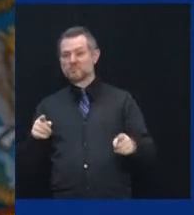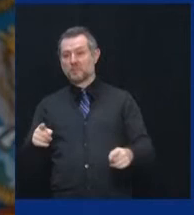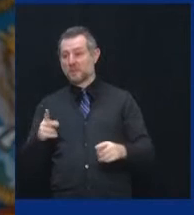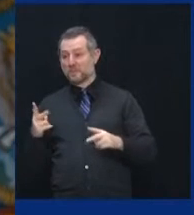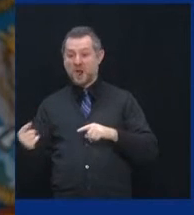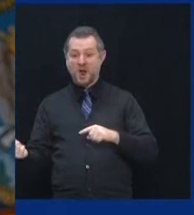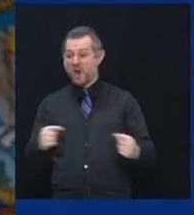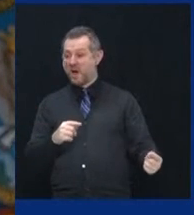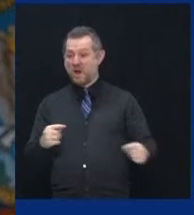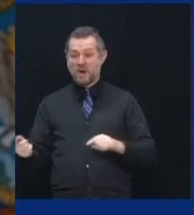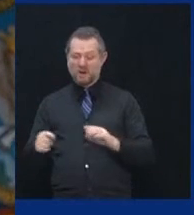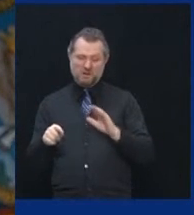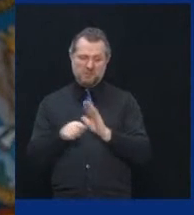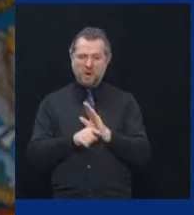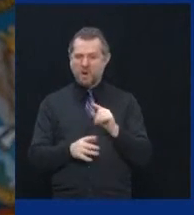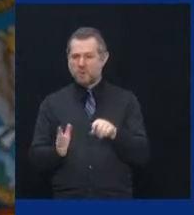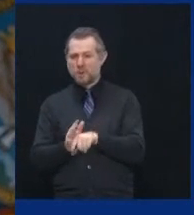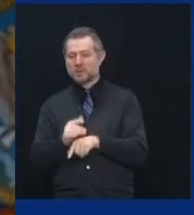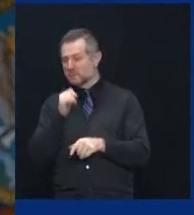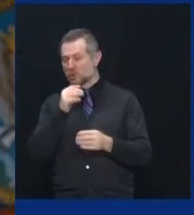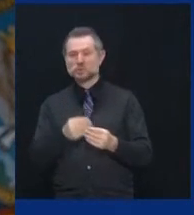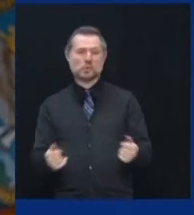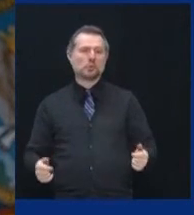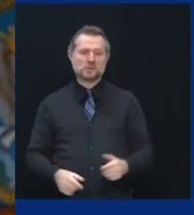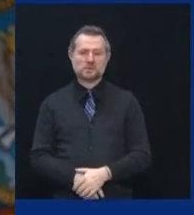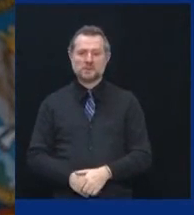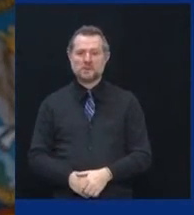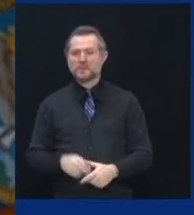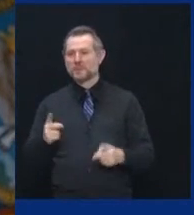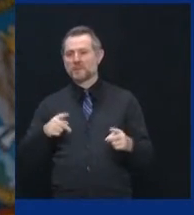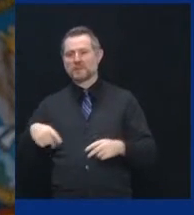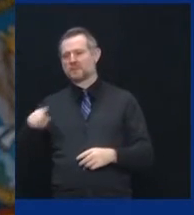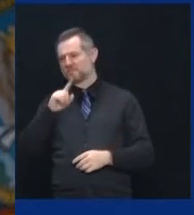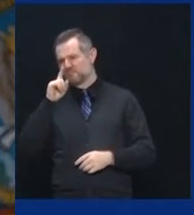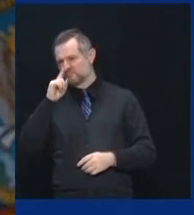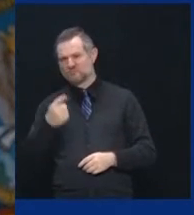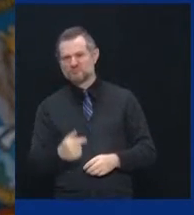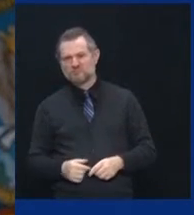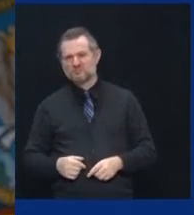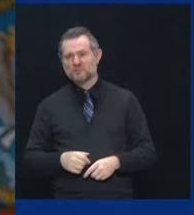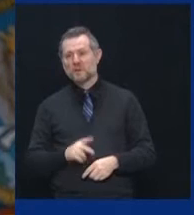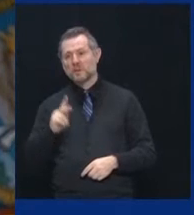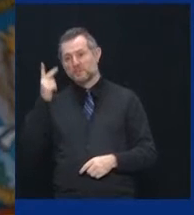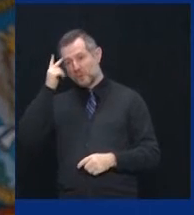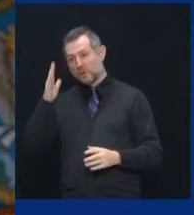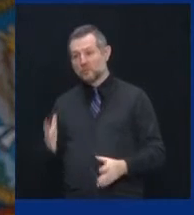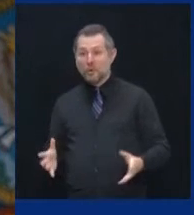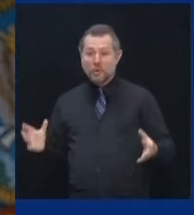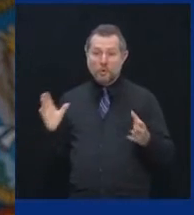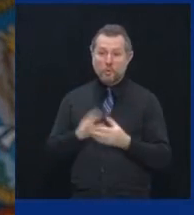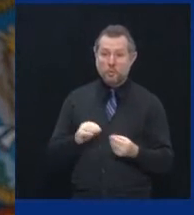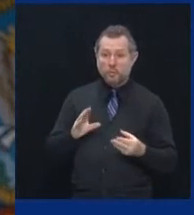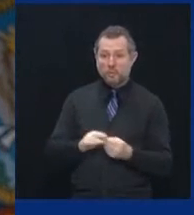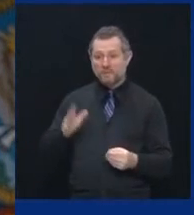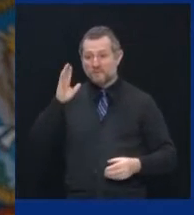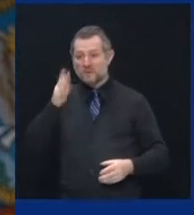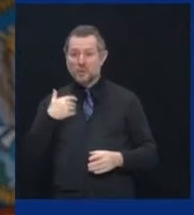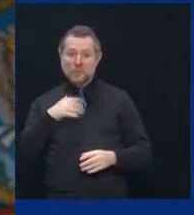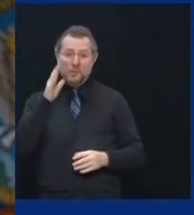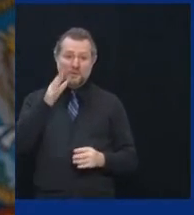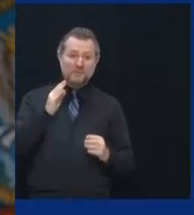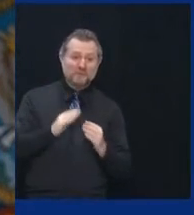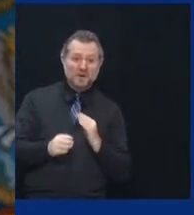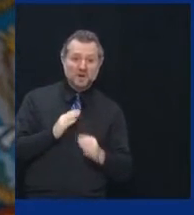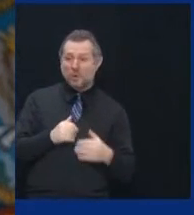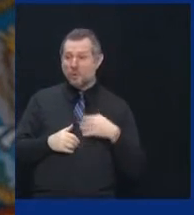solution. The public is tired of unfilled political promises. Results are the